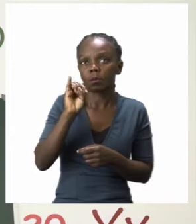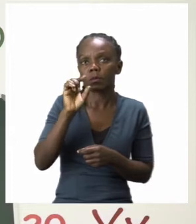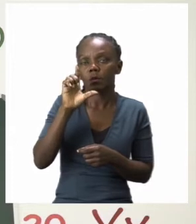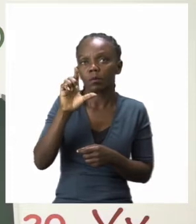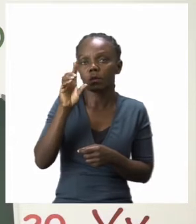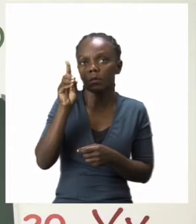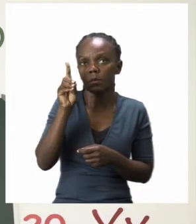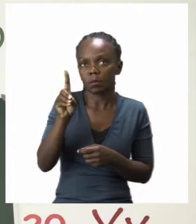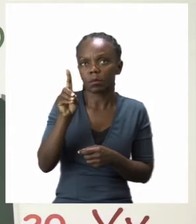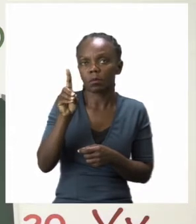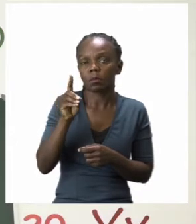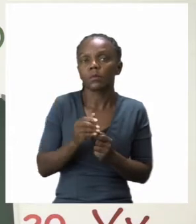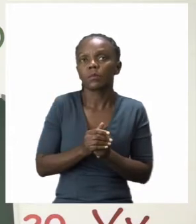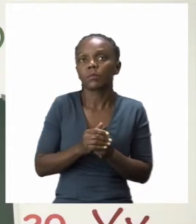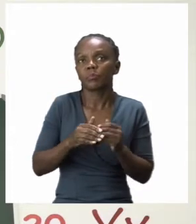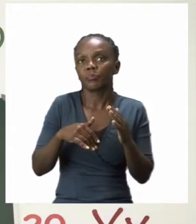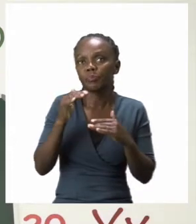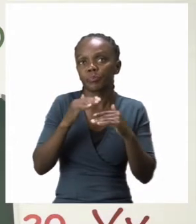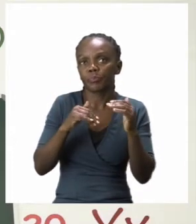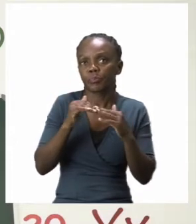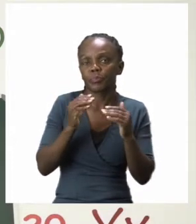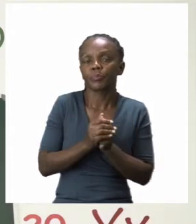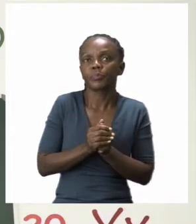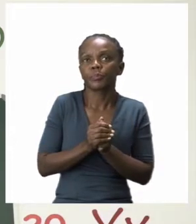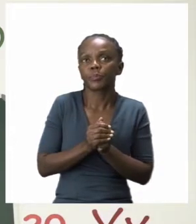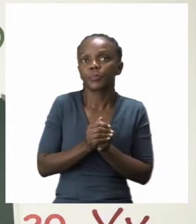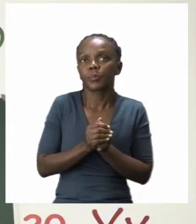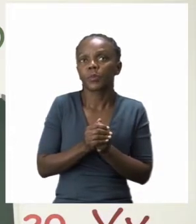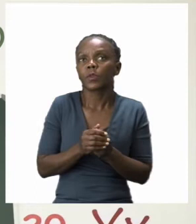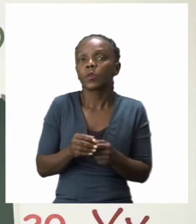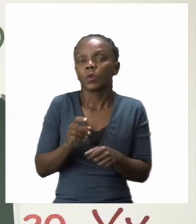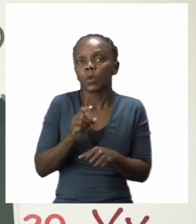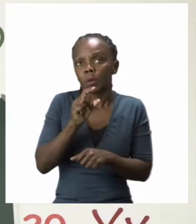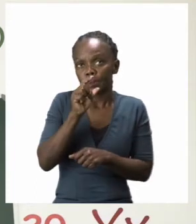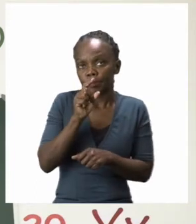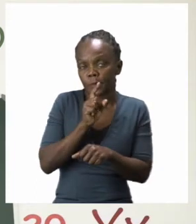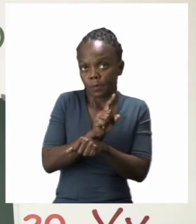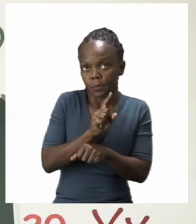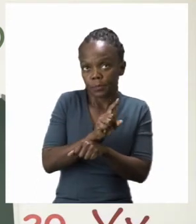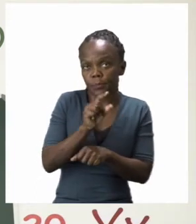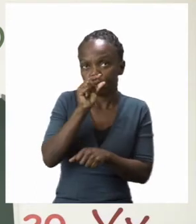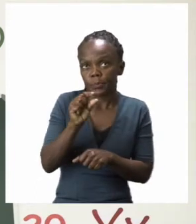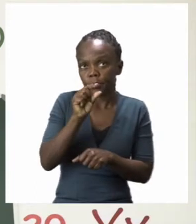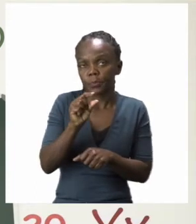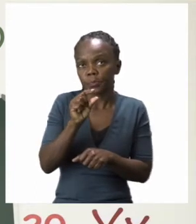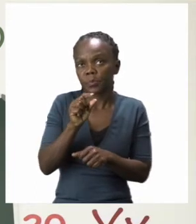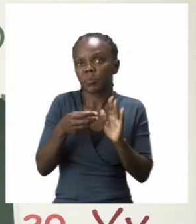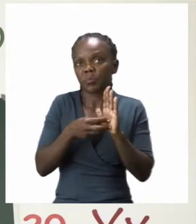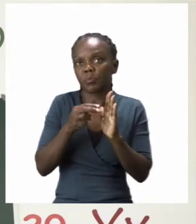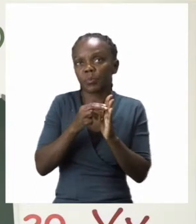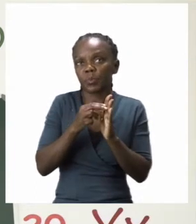an action, and when we huff, we go almost like breathing in so we can